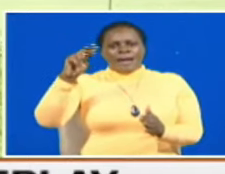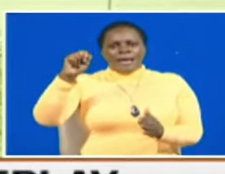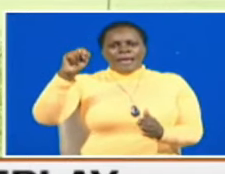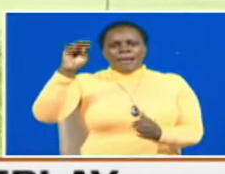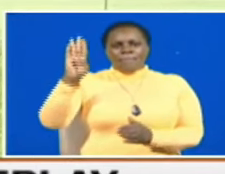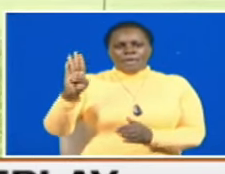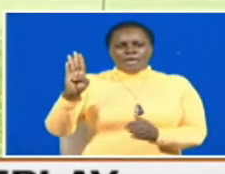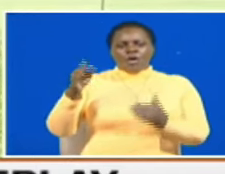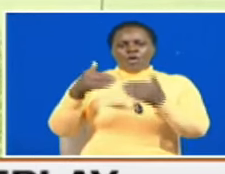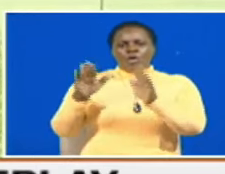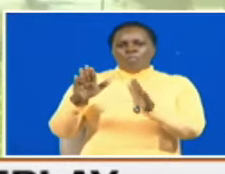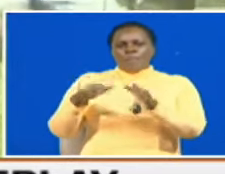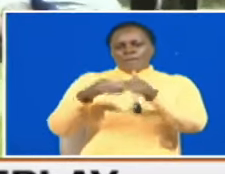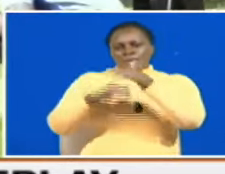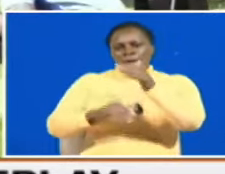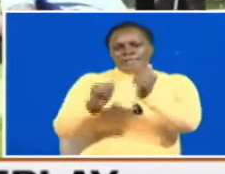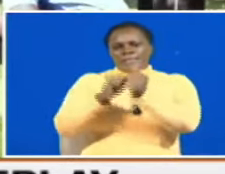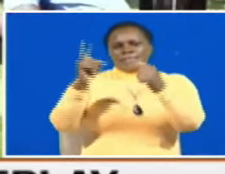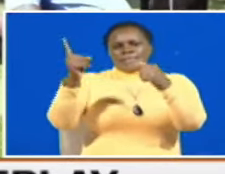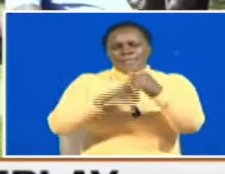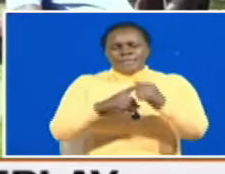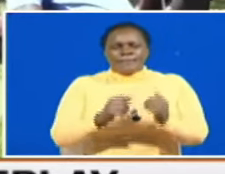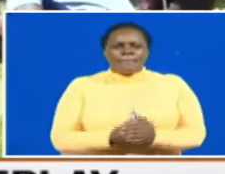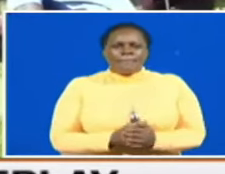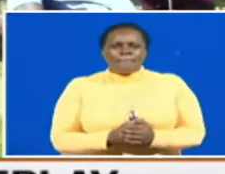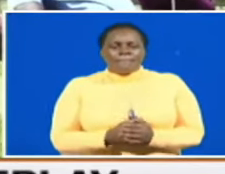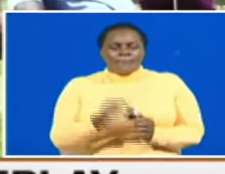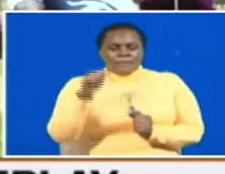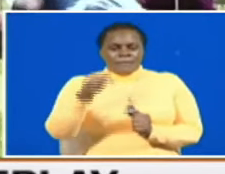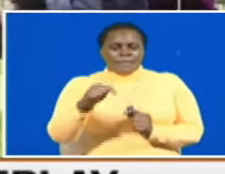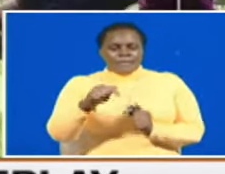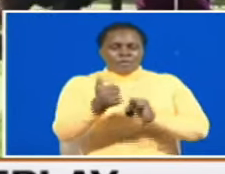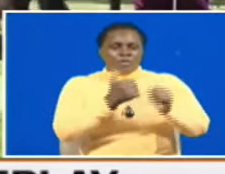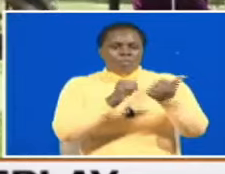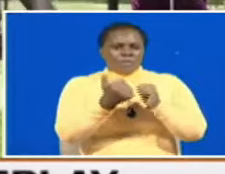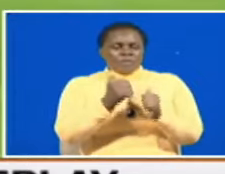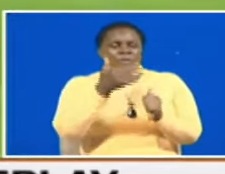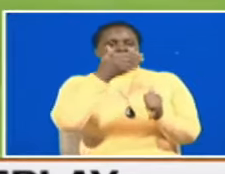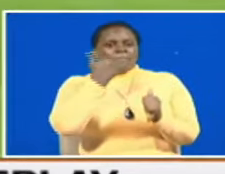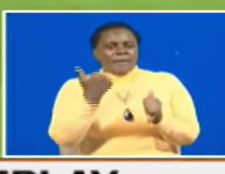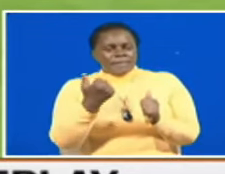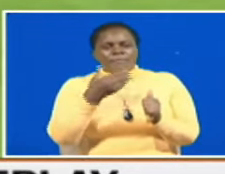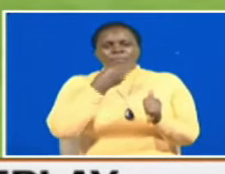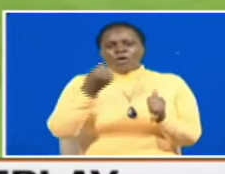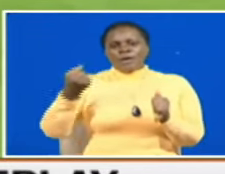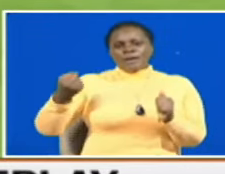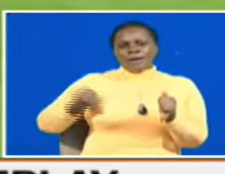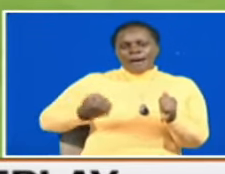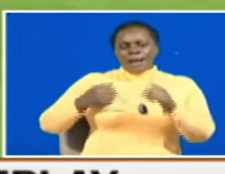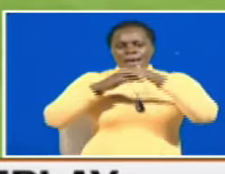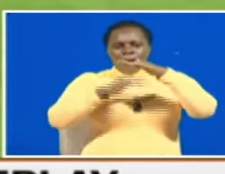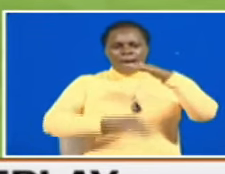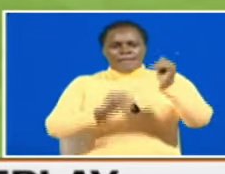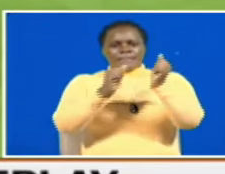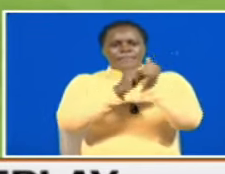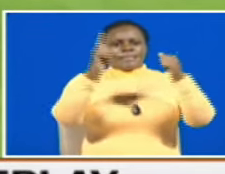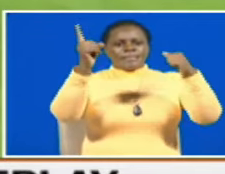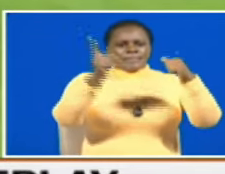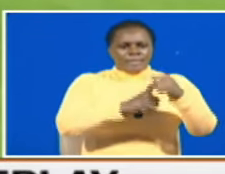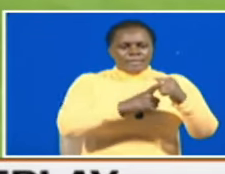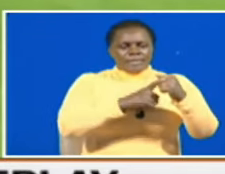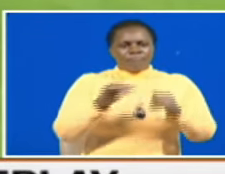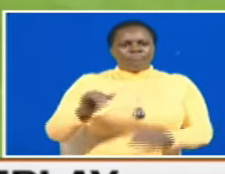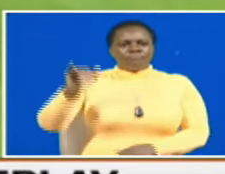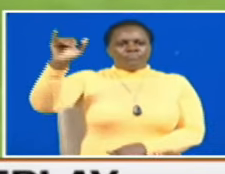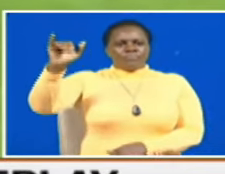which is for junior 16 and under. So on this tournament, the best boy and girl under 16, we will take